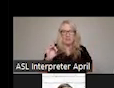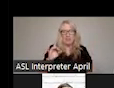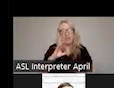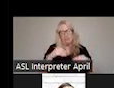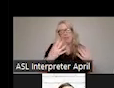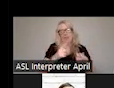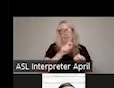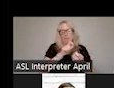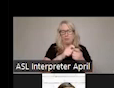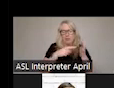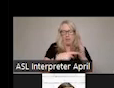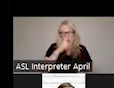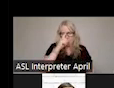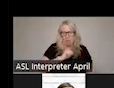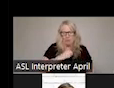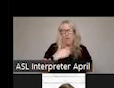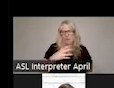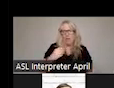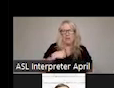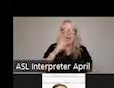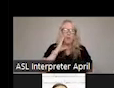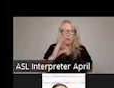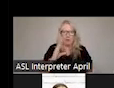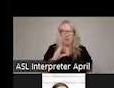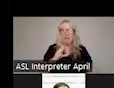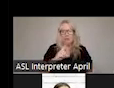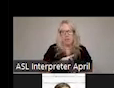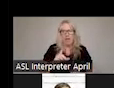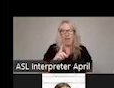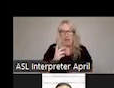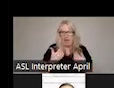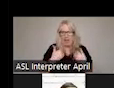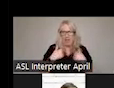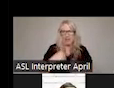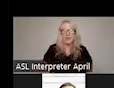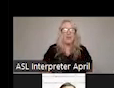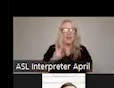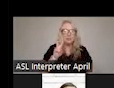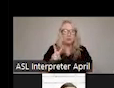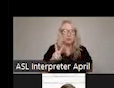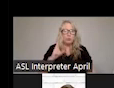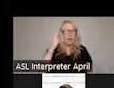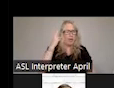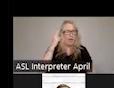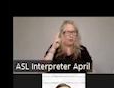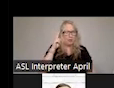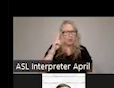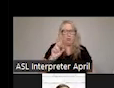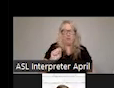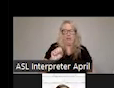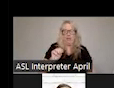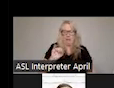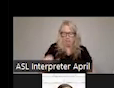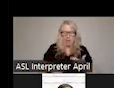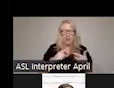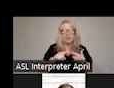specific examples for myself, and I will, but I have 2 uncles who are SMI. I